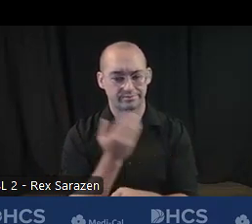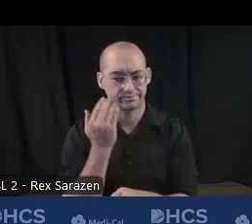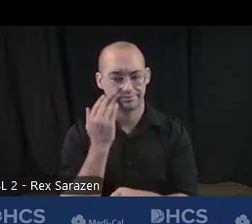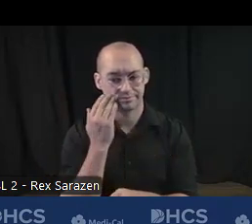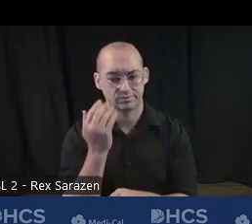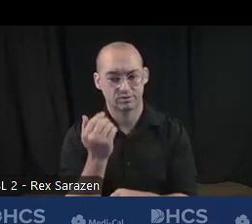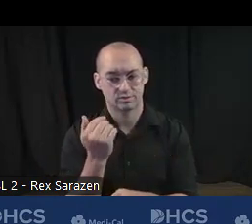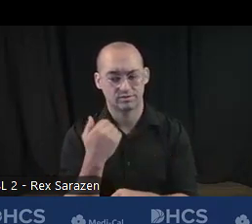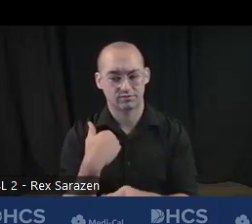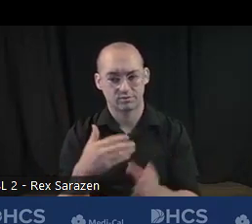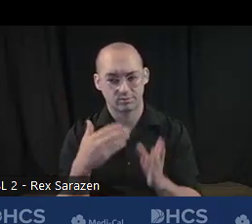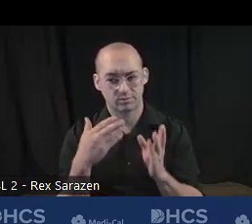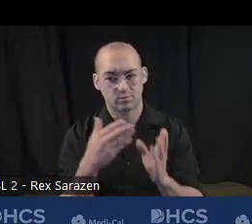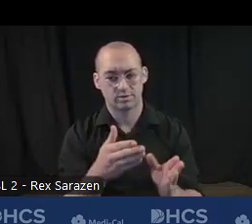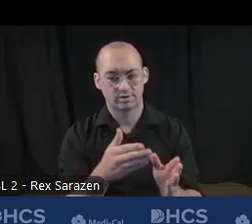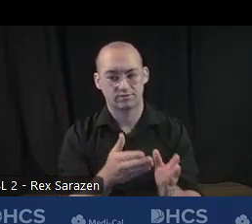our pathway for continuing.